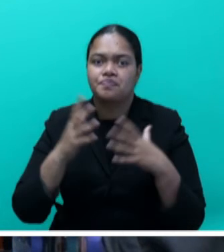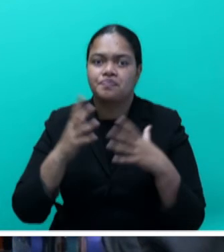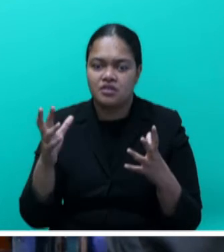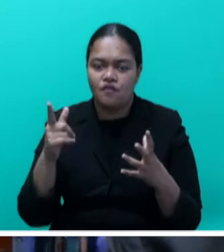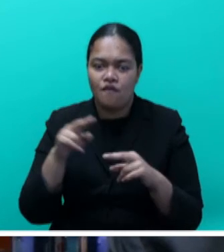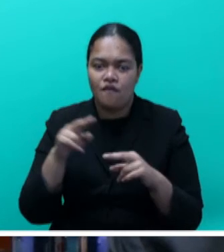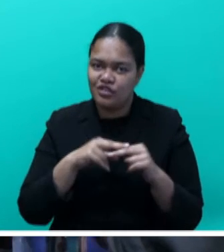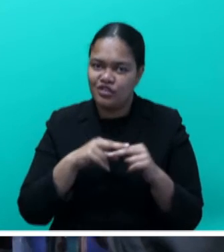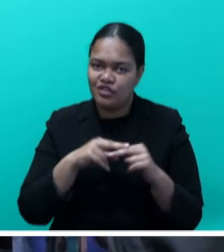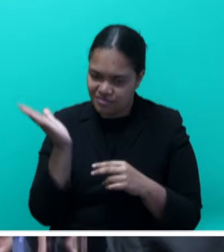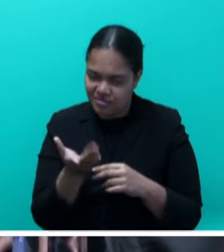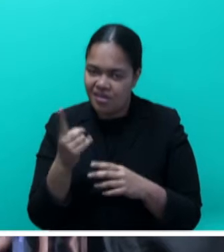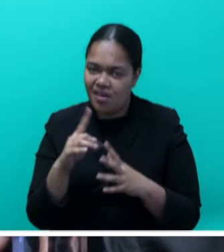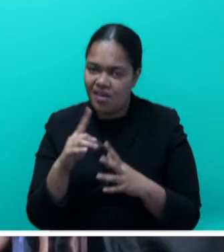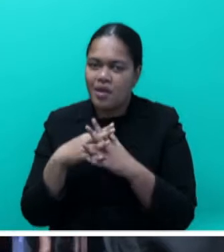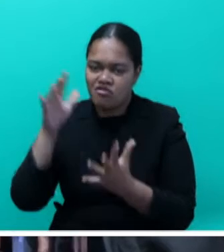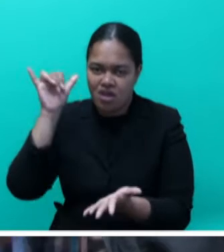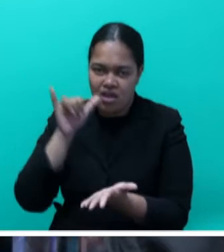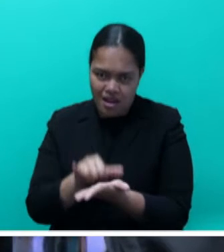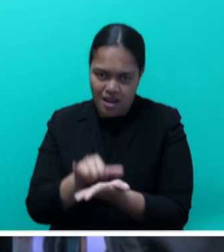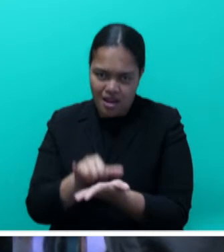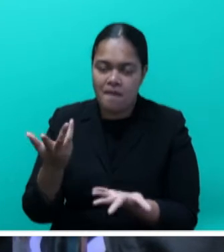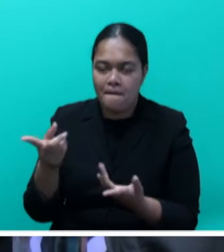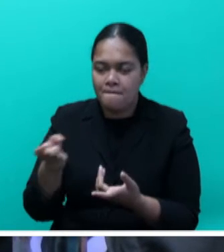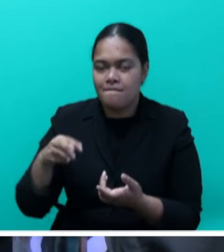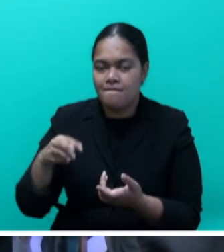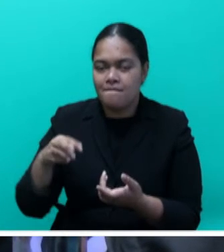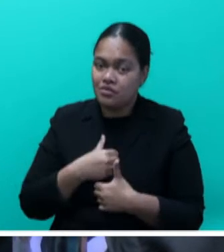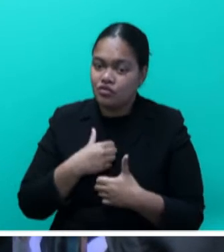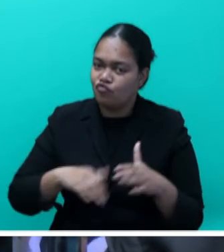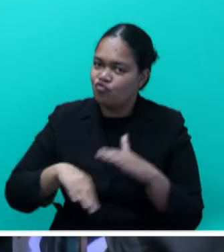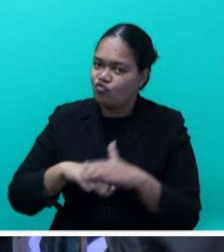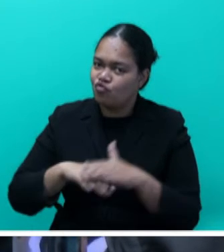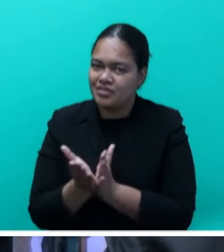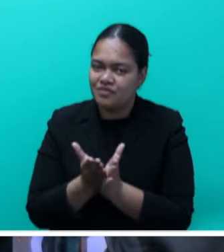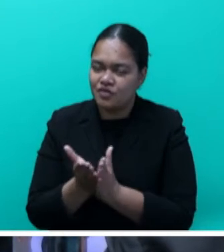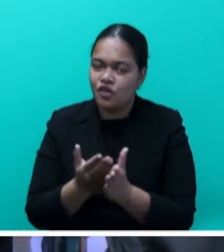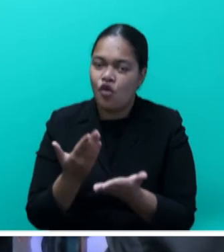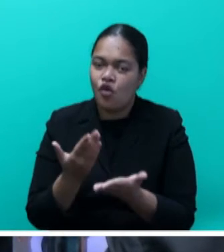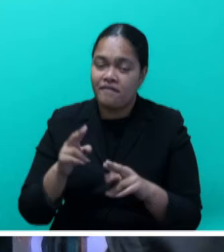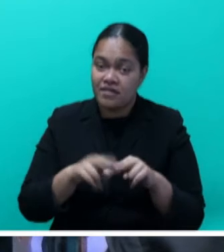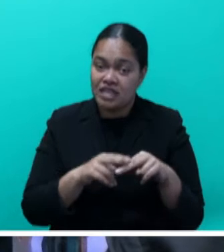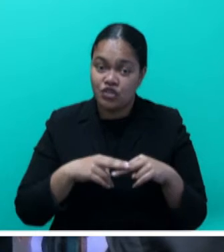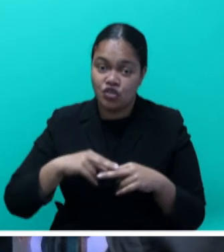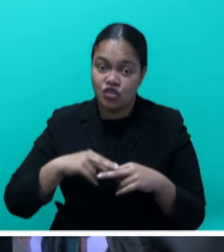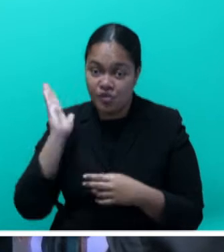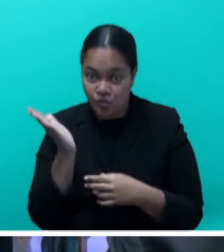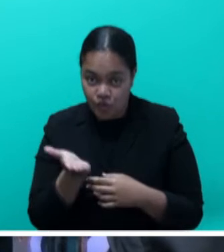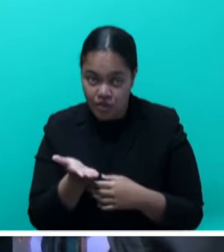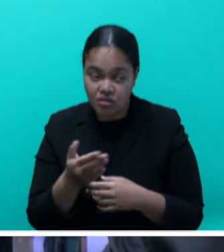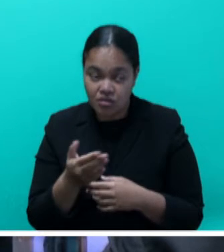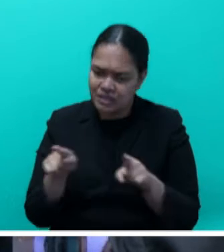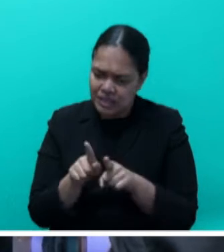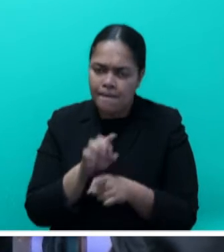Airlines. Now, American Airlines Advantage members can enjoy ticketed through services on Fiji Airways with all the same